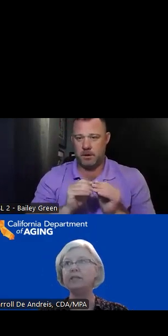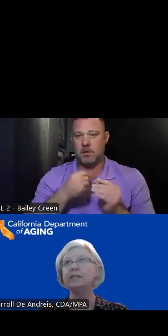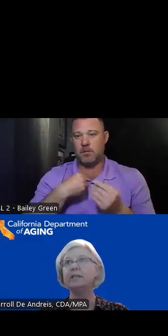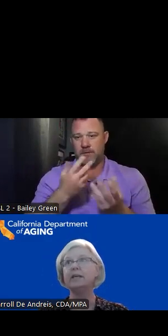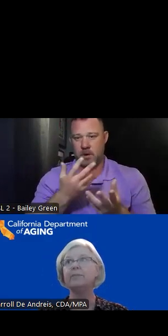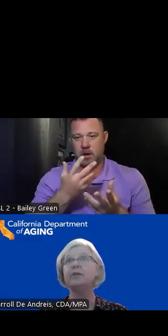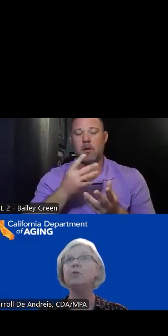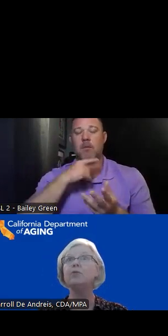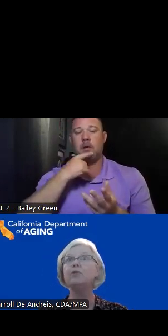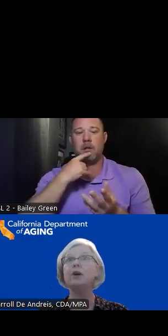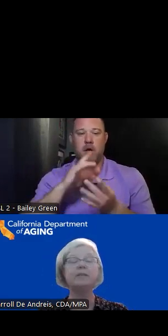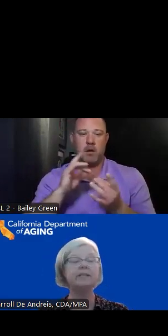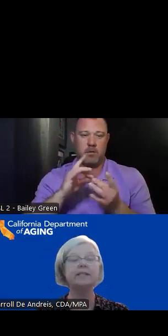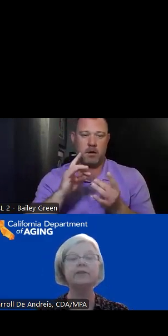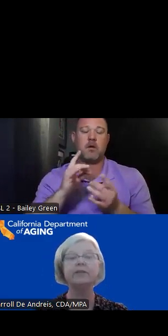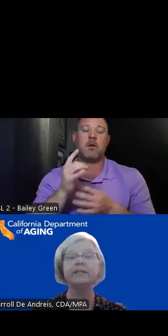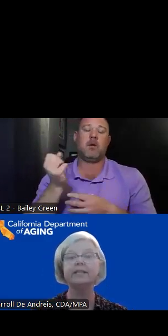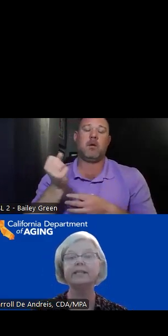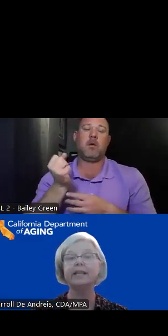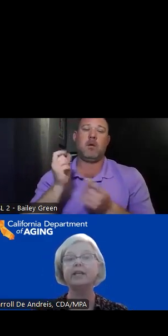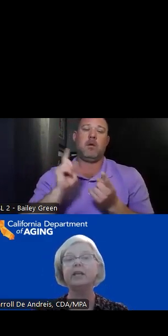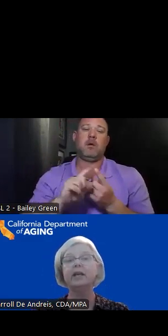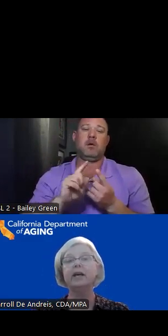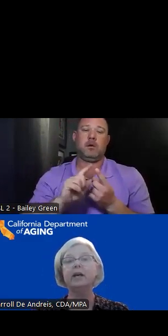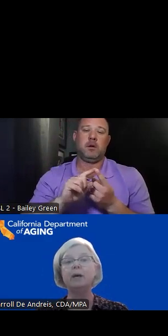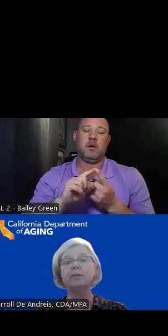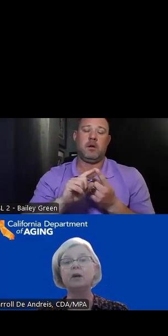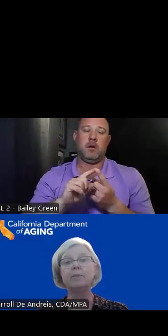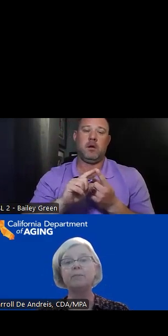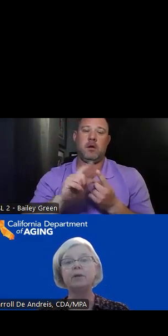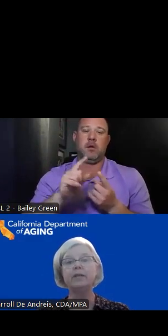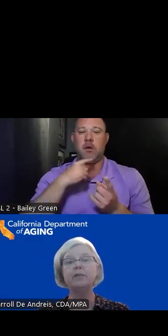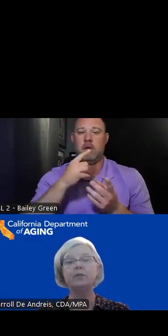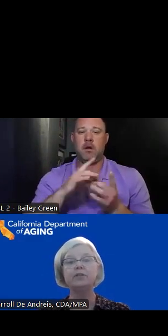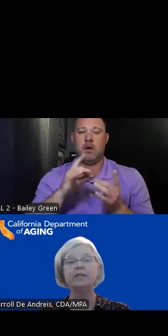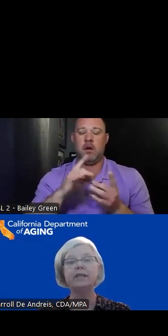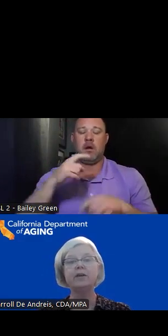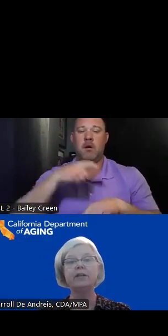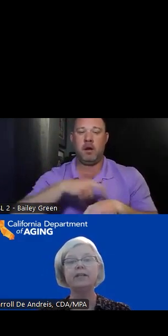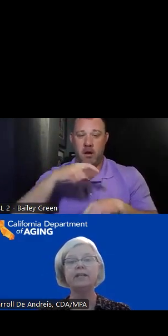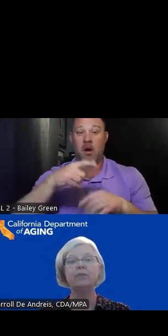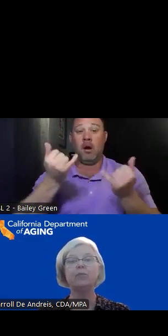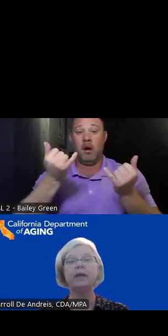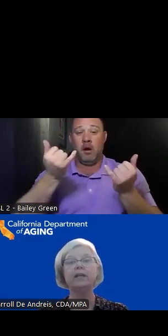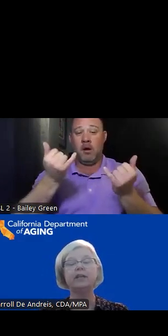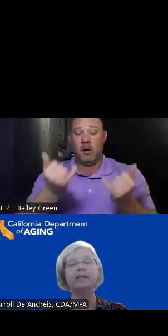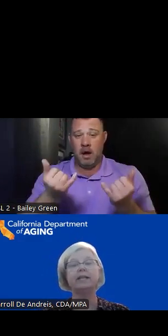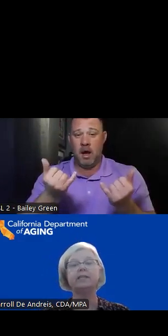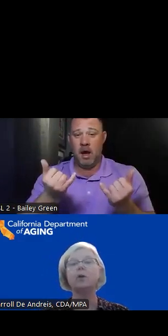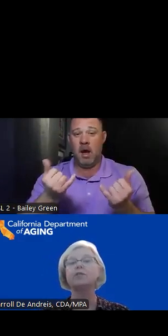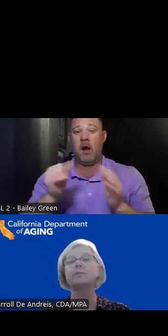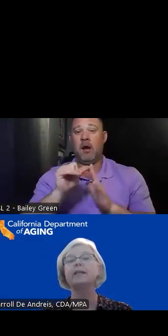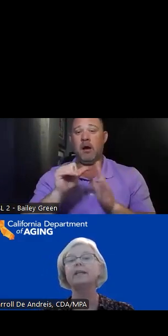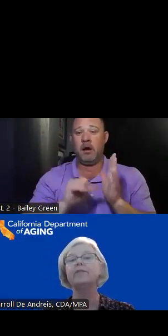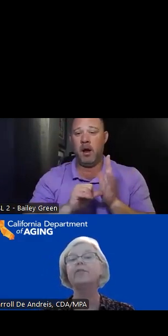provide comments and hold those comments until the designated public comment period, which today on the agenda